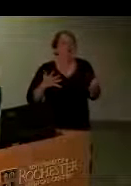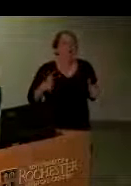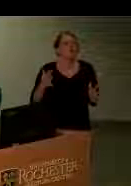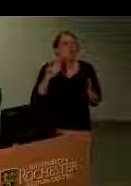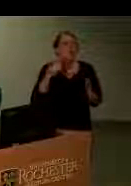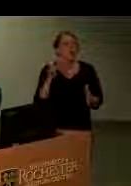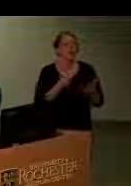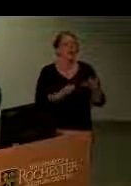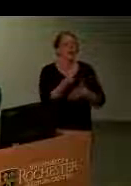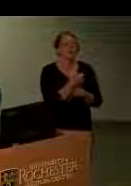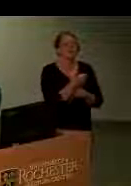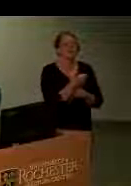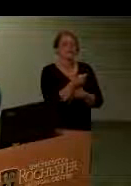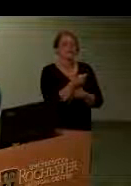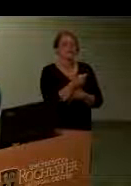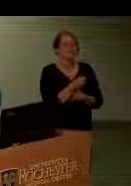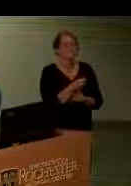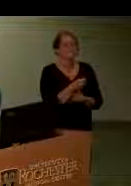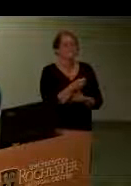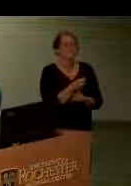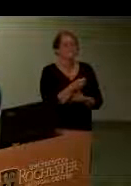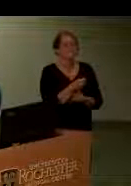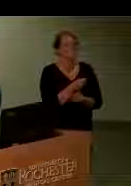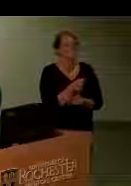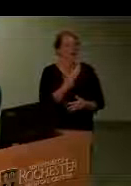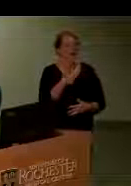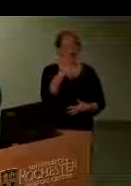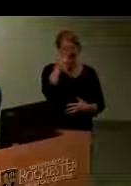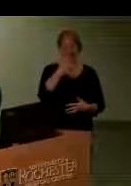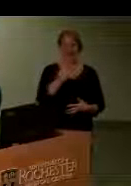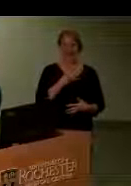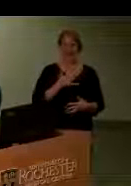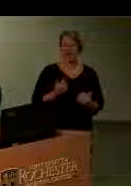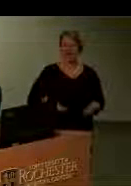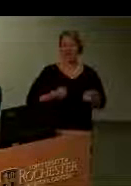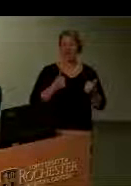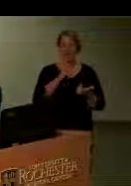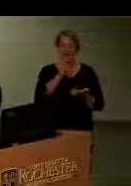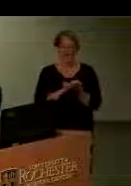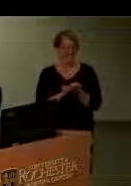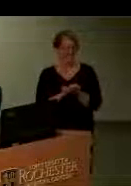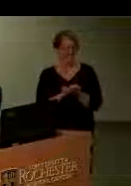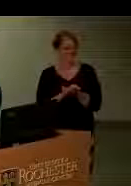I'm putting first. And I think they like my wife. So,